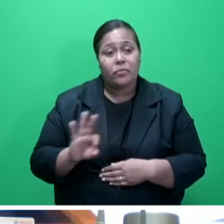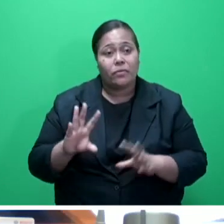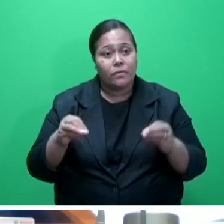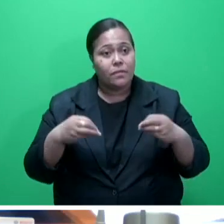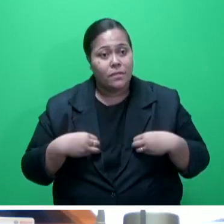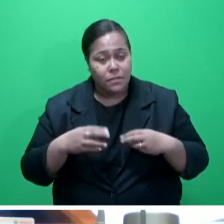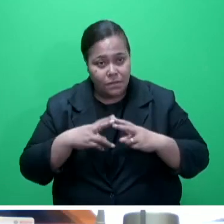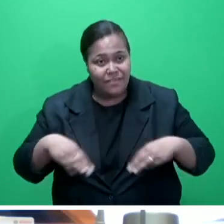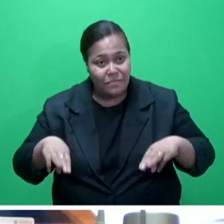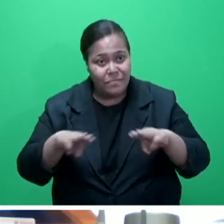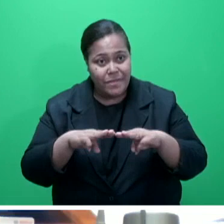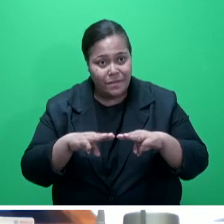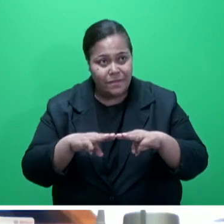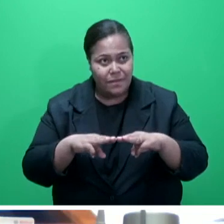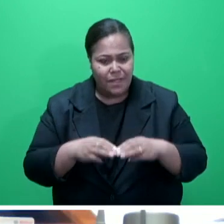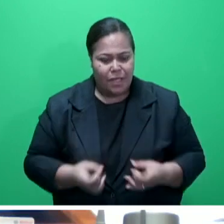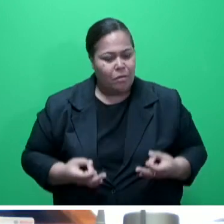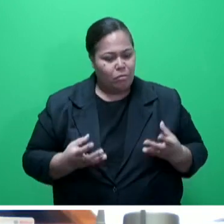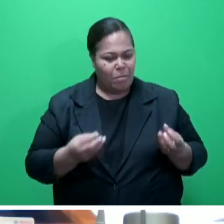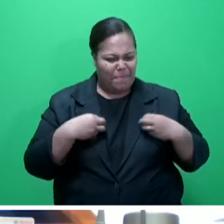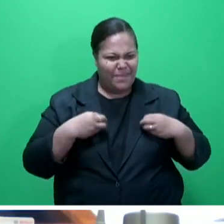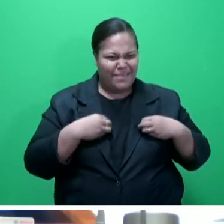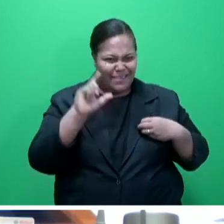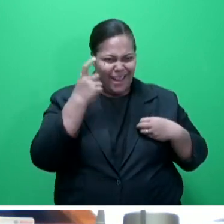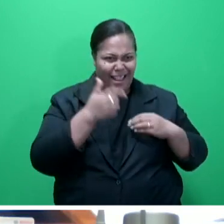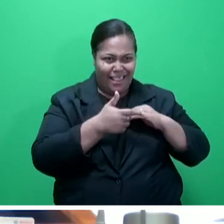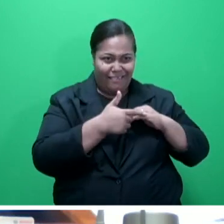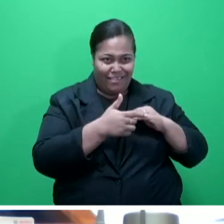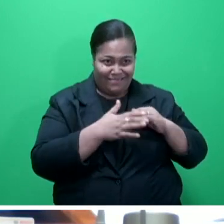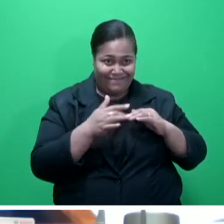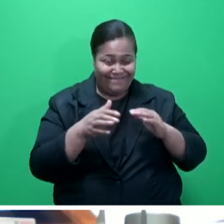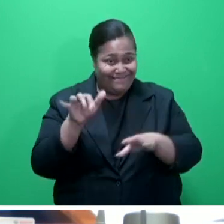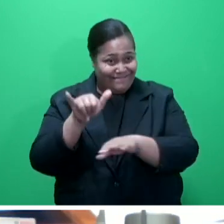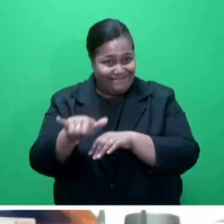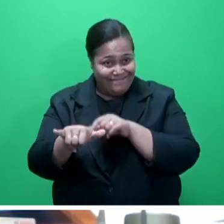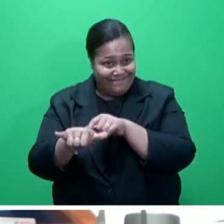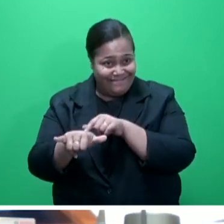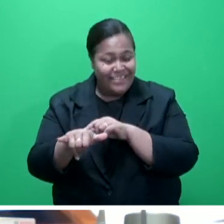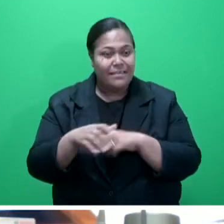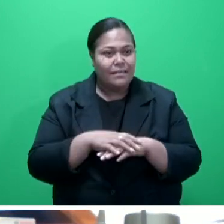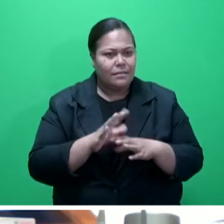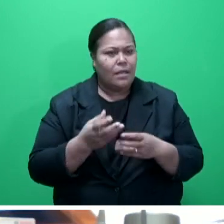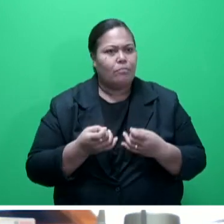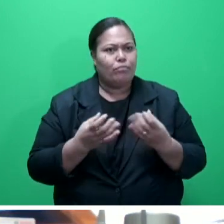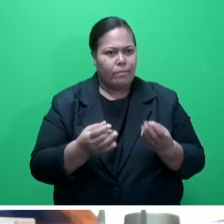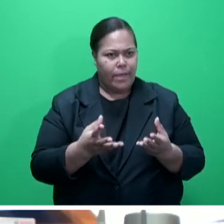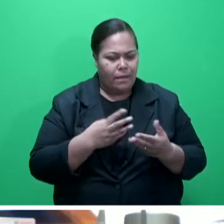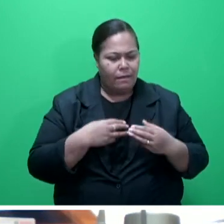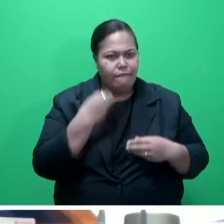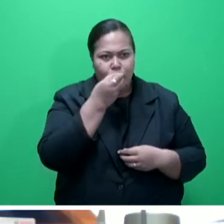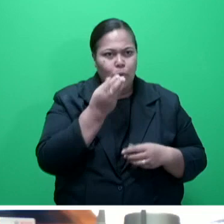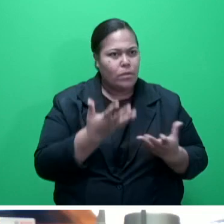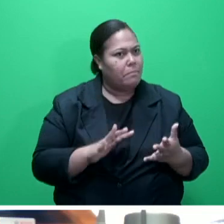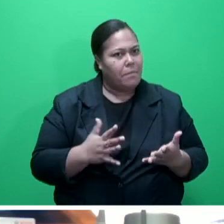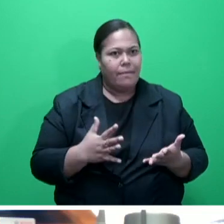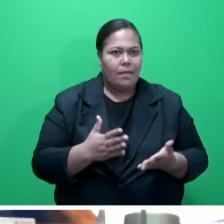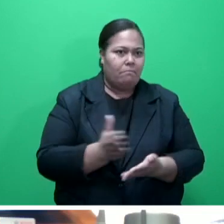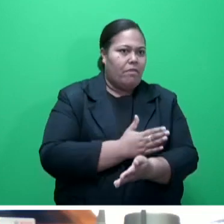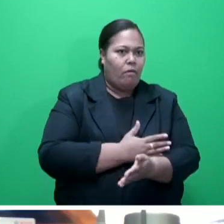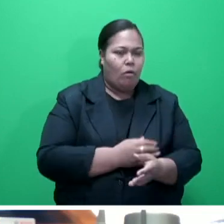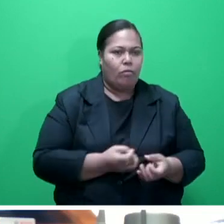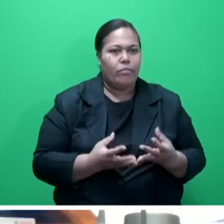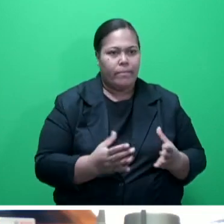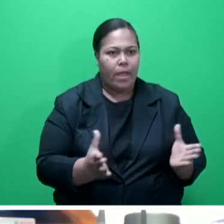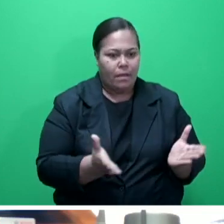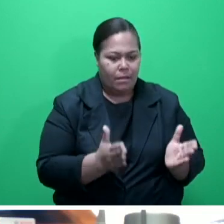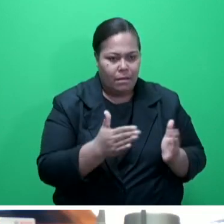prepared on the spot as, you know, in business class, etc. And again, Mr. Speaker, sir, what we call the defogging of the planes,